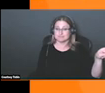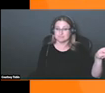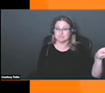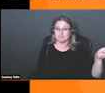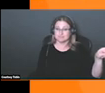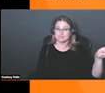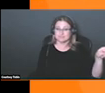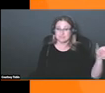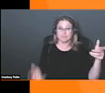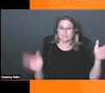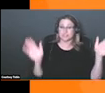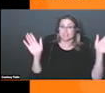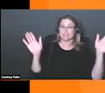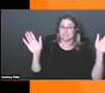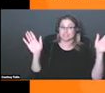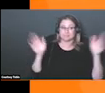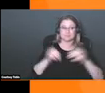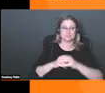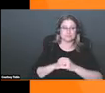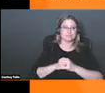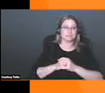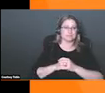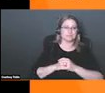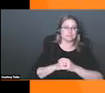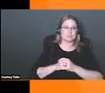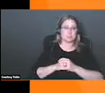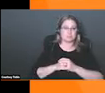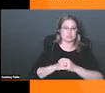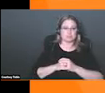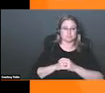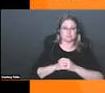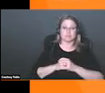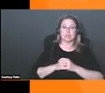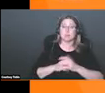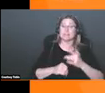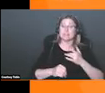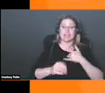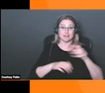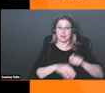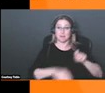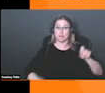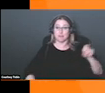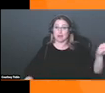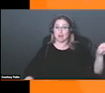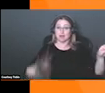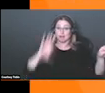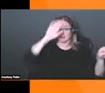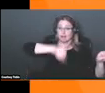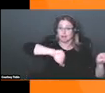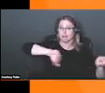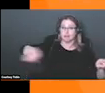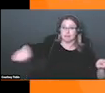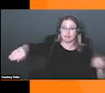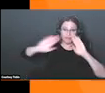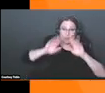It's submitted, and then what I do, I just generally try and forget about it and move on to something else. So what